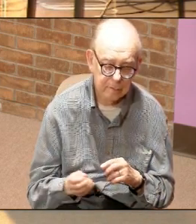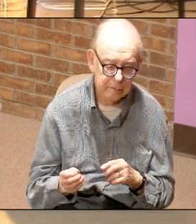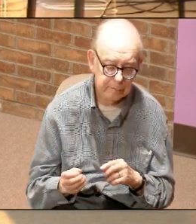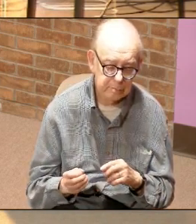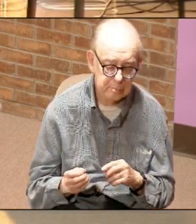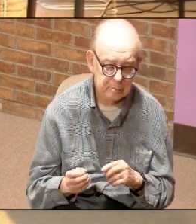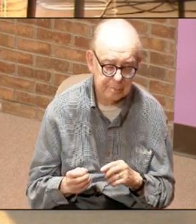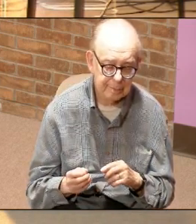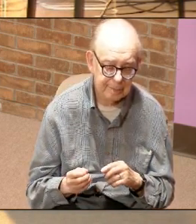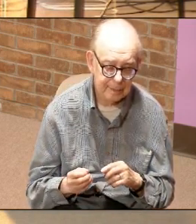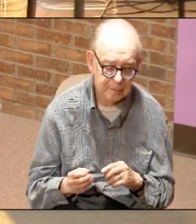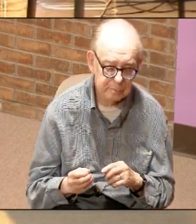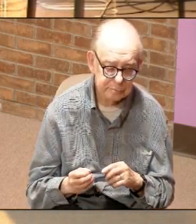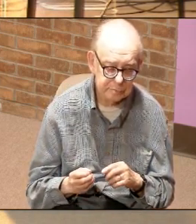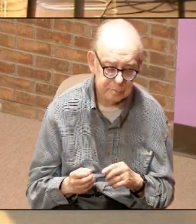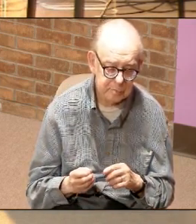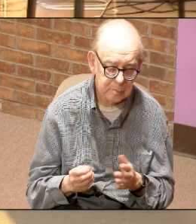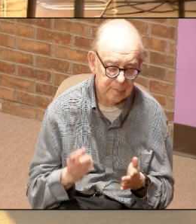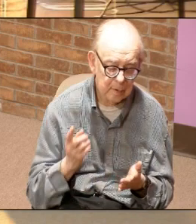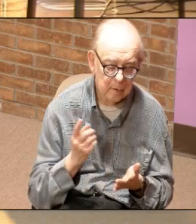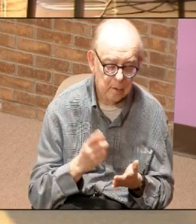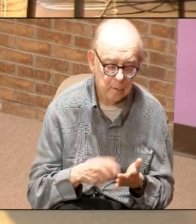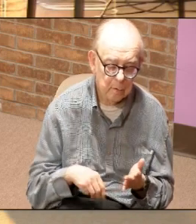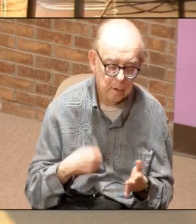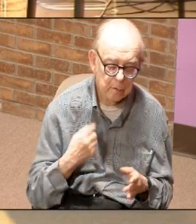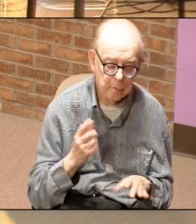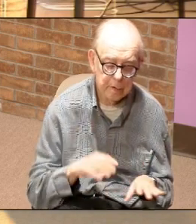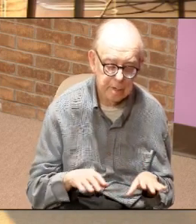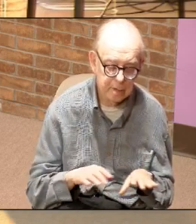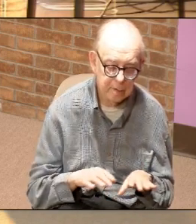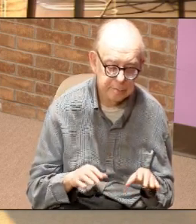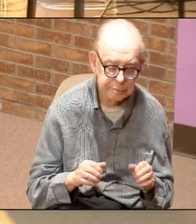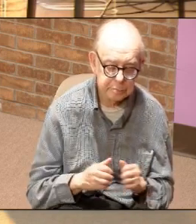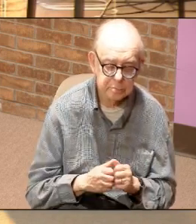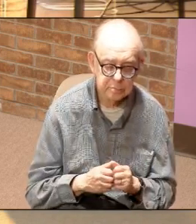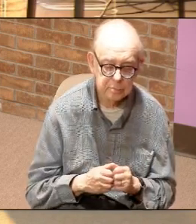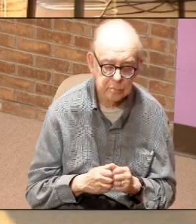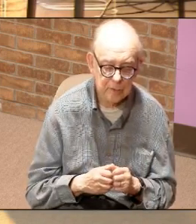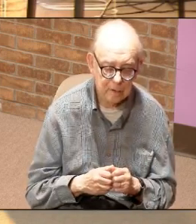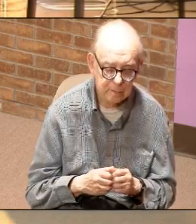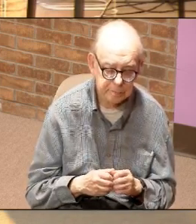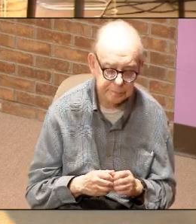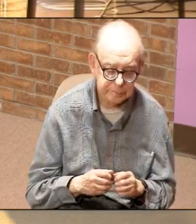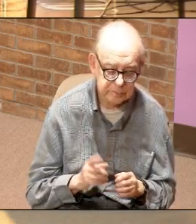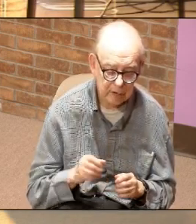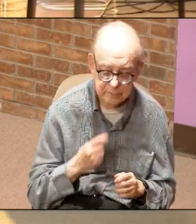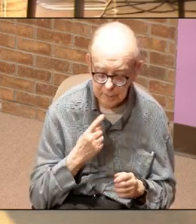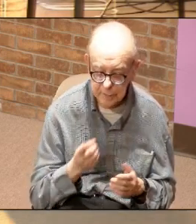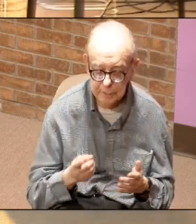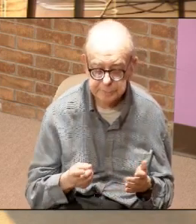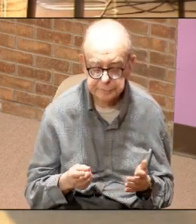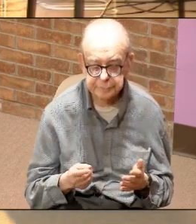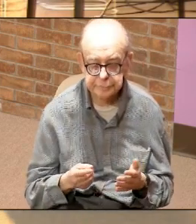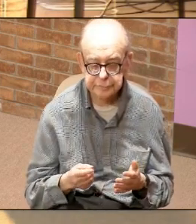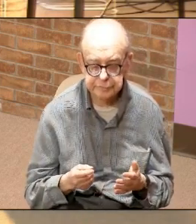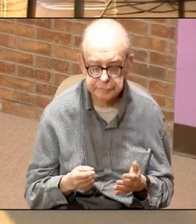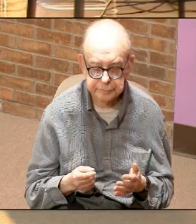And so, what we need to do, I have to tell you,